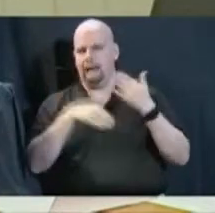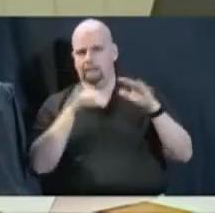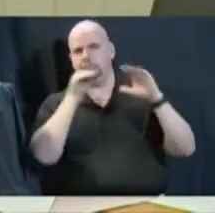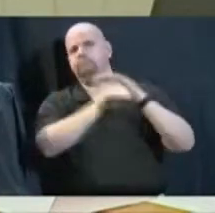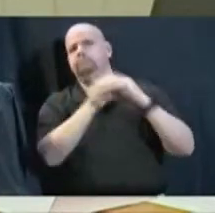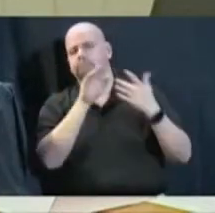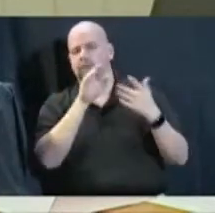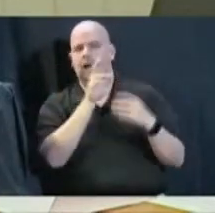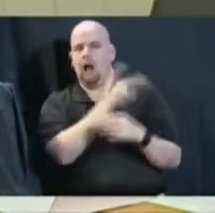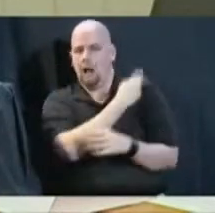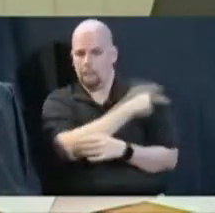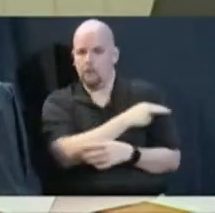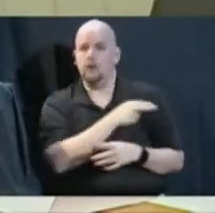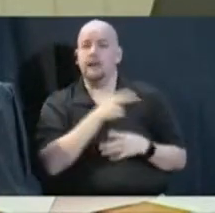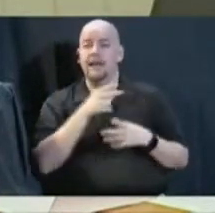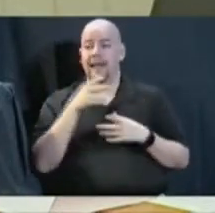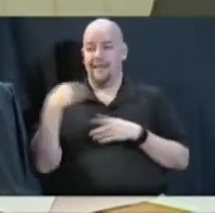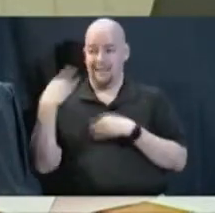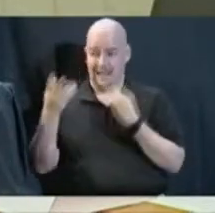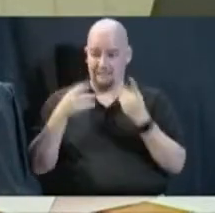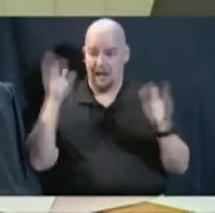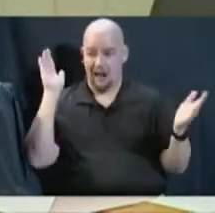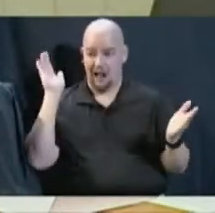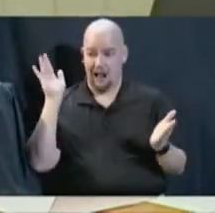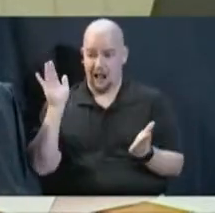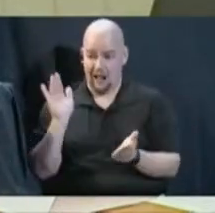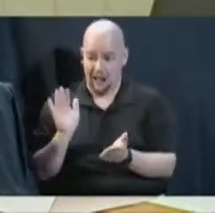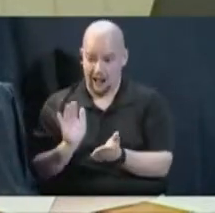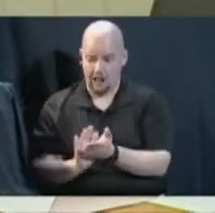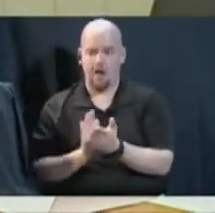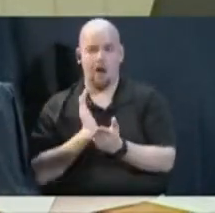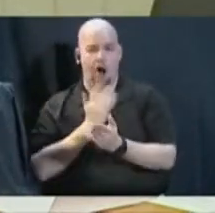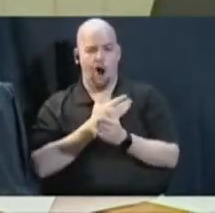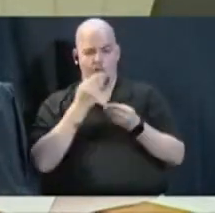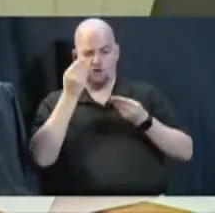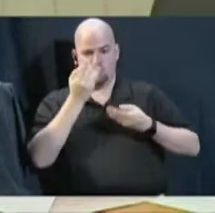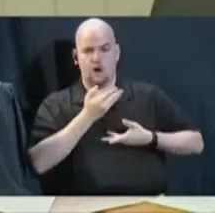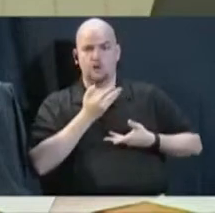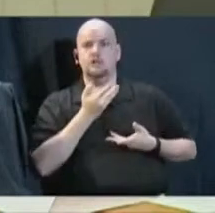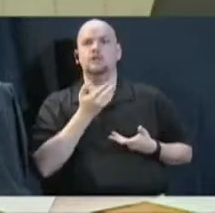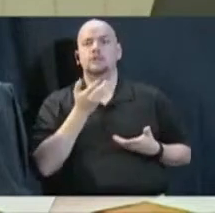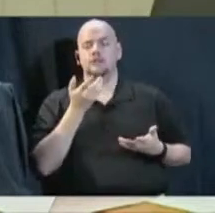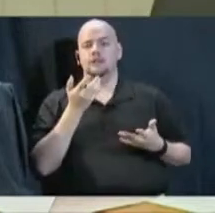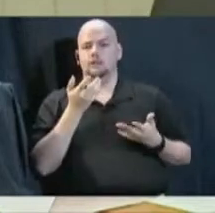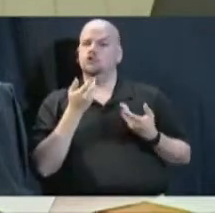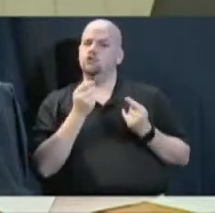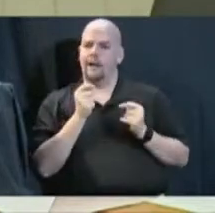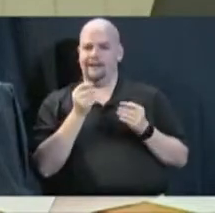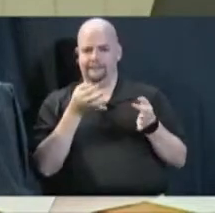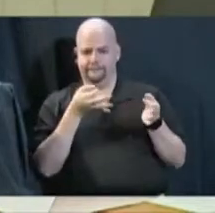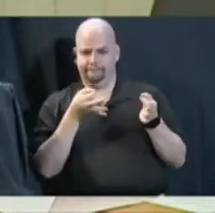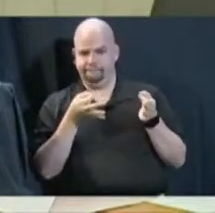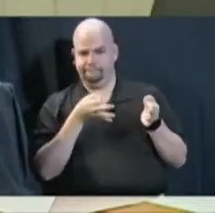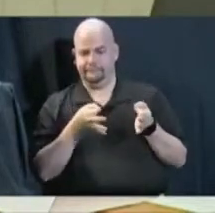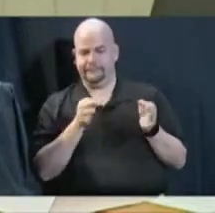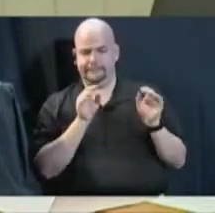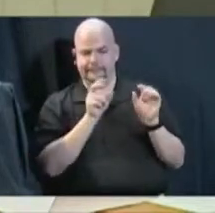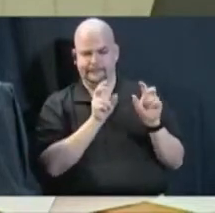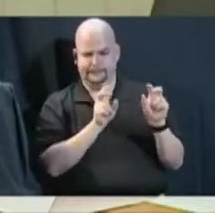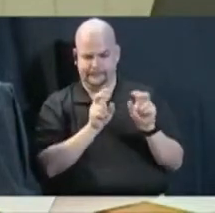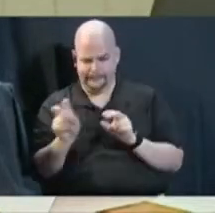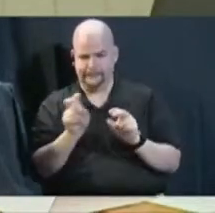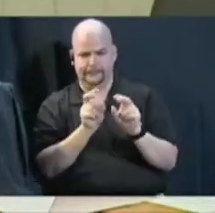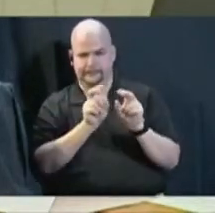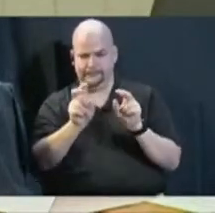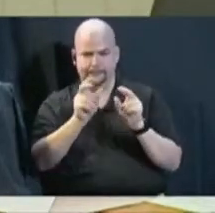if the supply does become constrained, the guidance that has been given tries to direct the doses to those